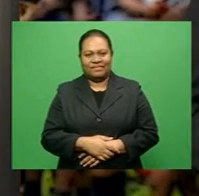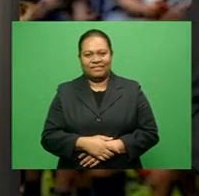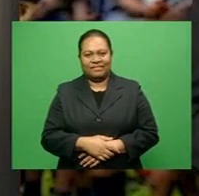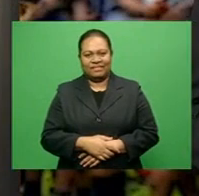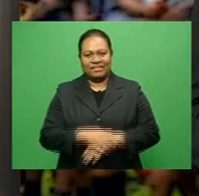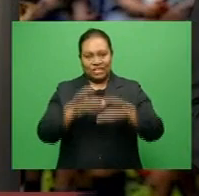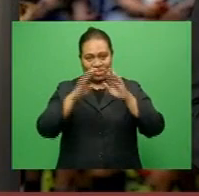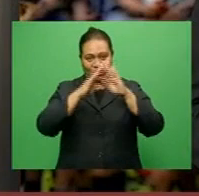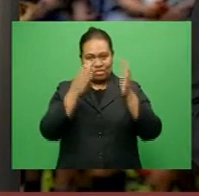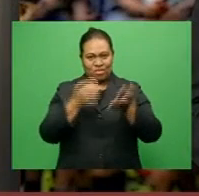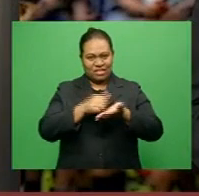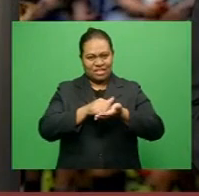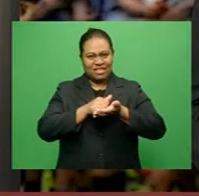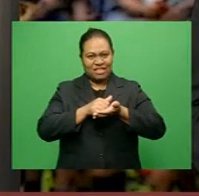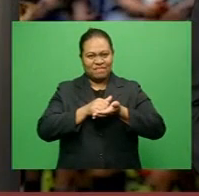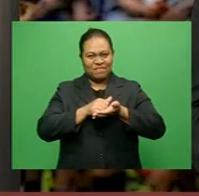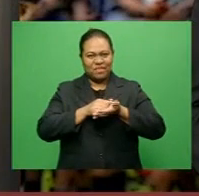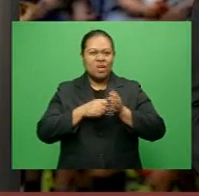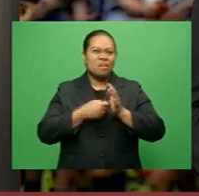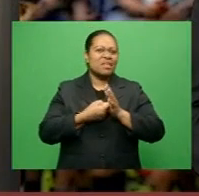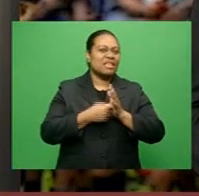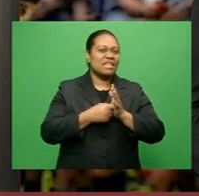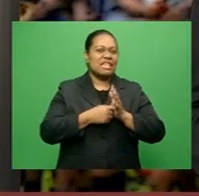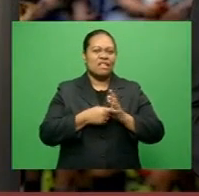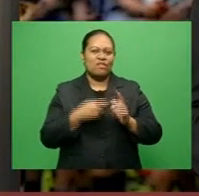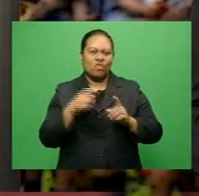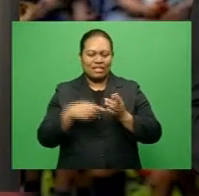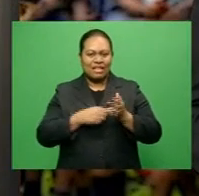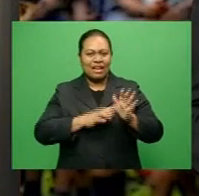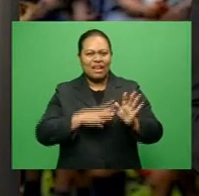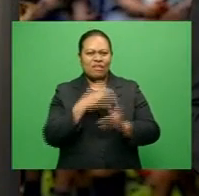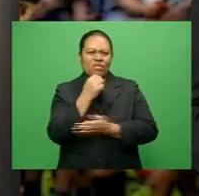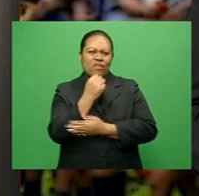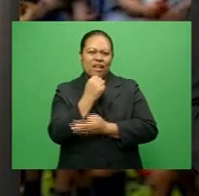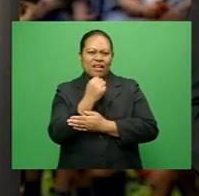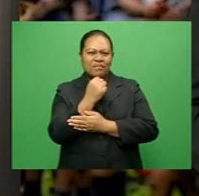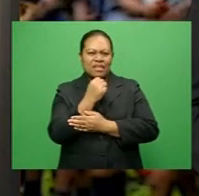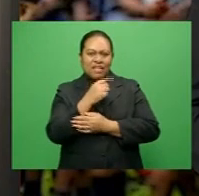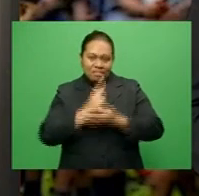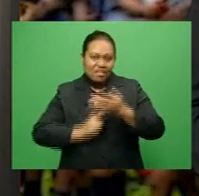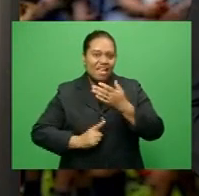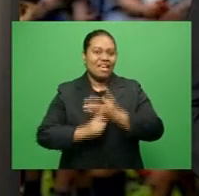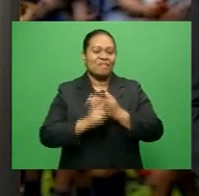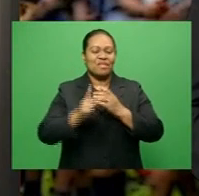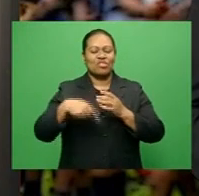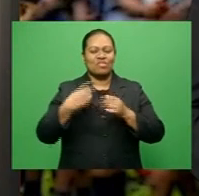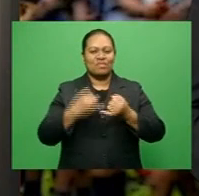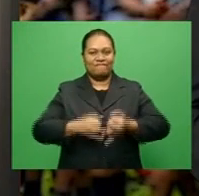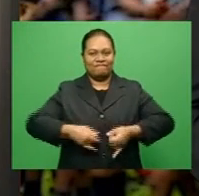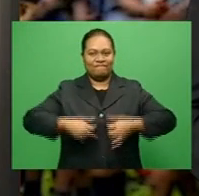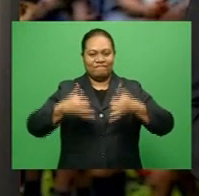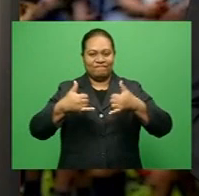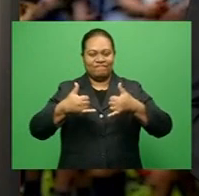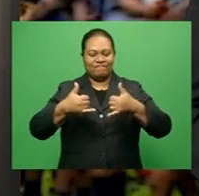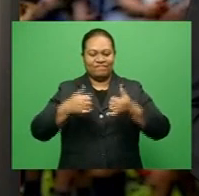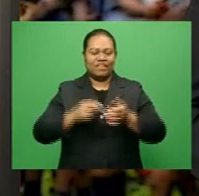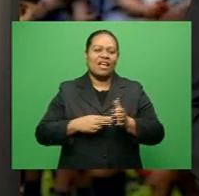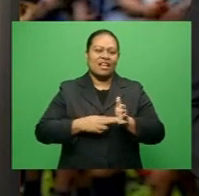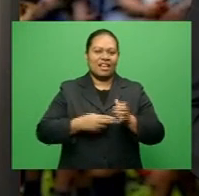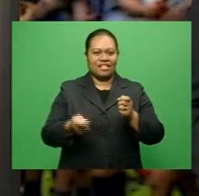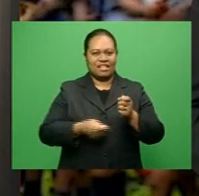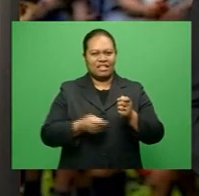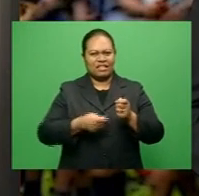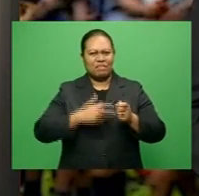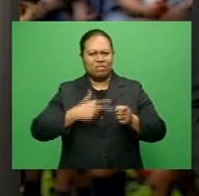Ball retention will be key for the Thai level rugby side, gearing up for tomorrow's Skipper Cup match against Naita Siri. After a